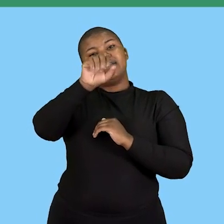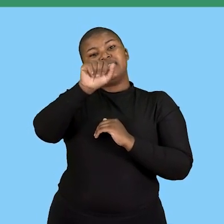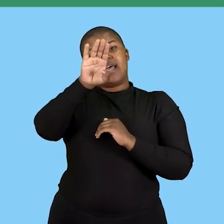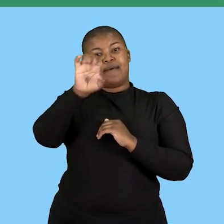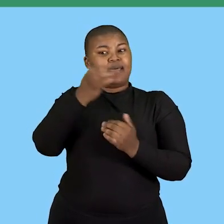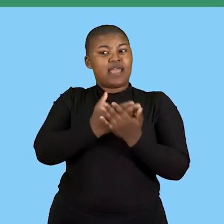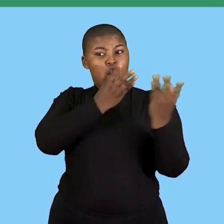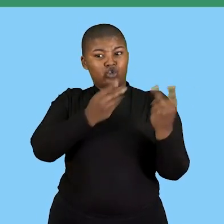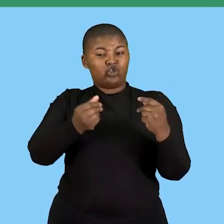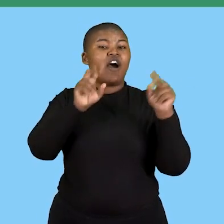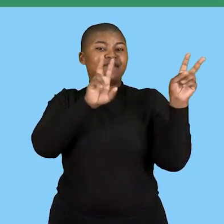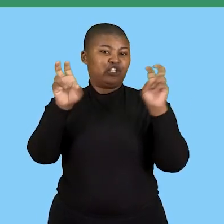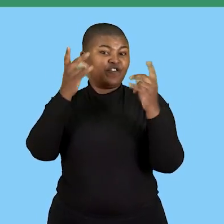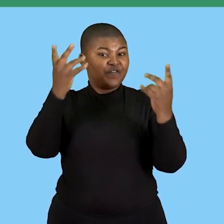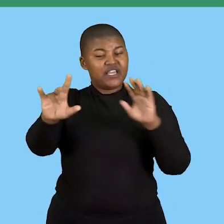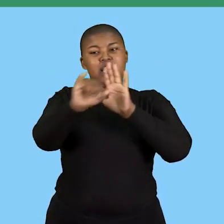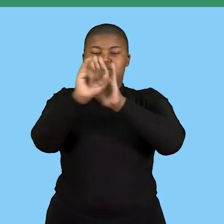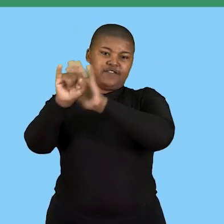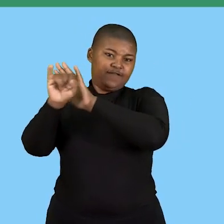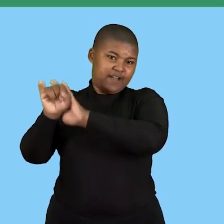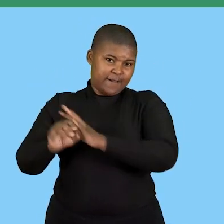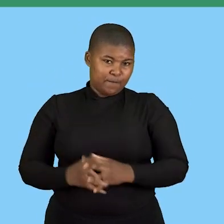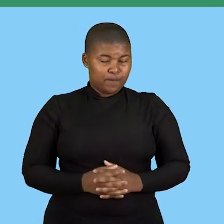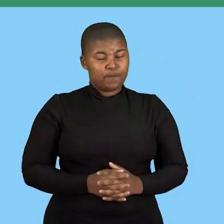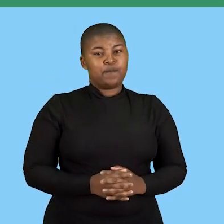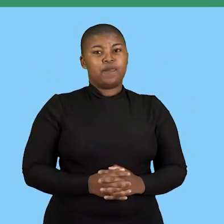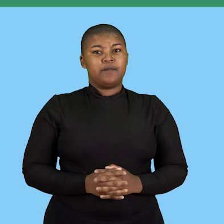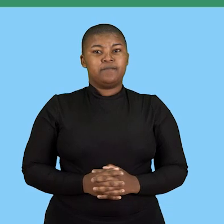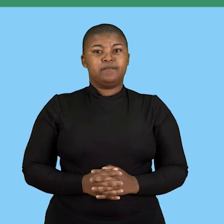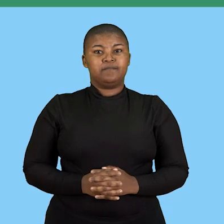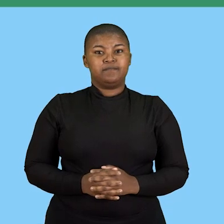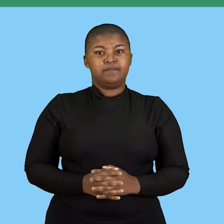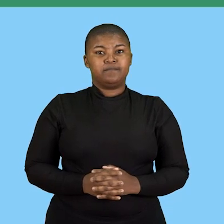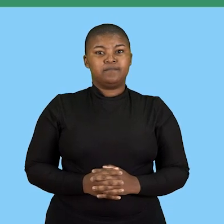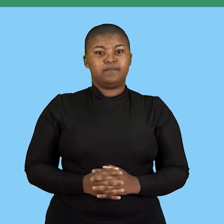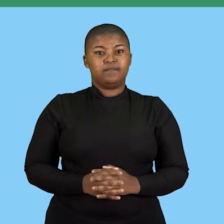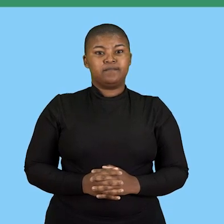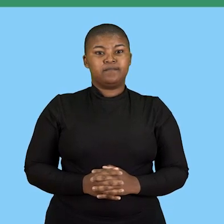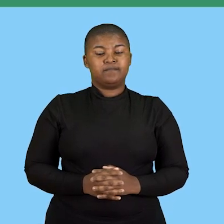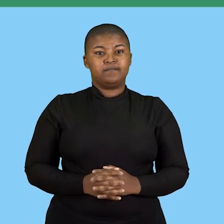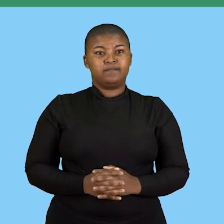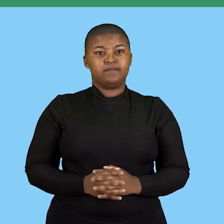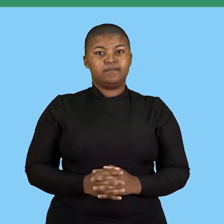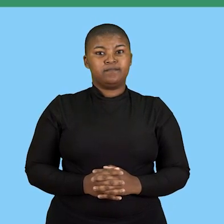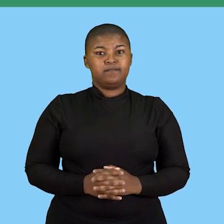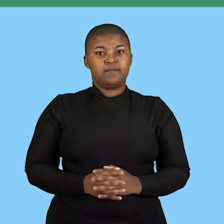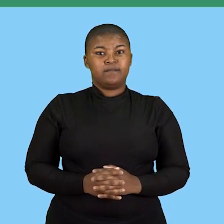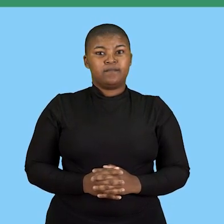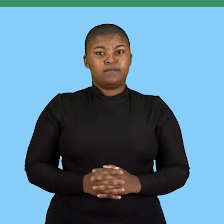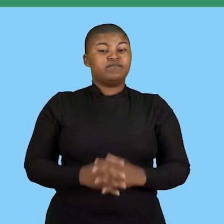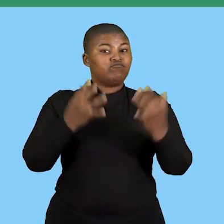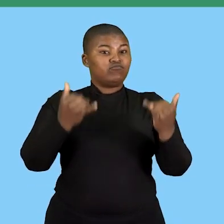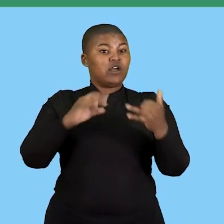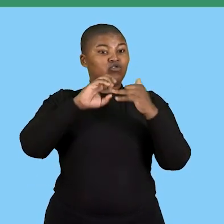deal with each of the diversity issues identified in the question above. Now, let us go about